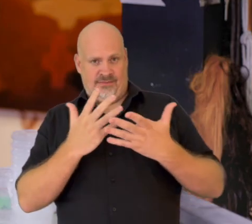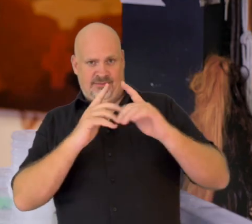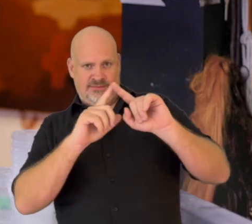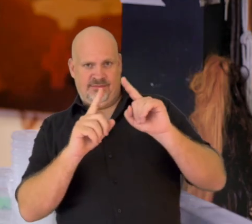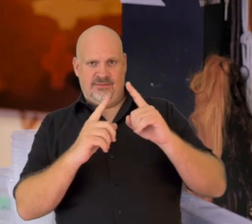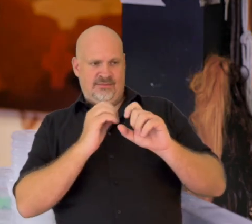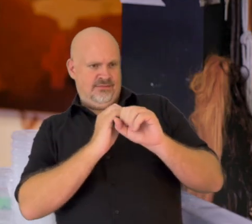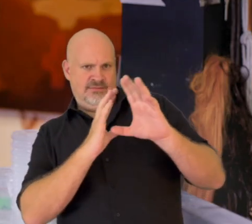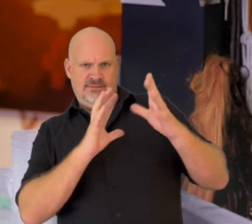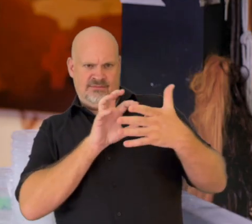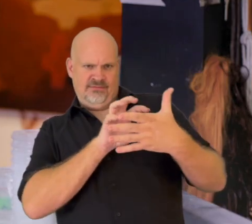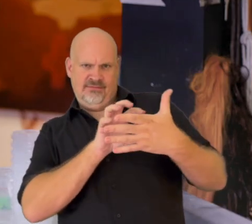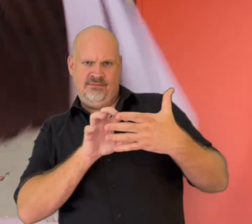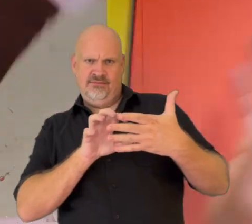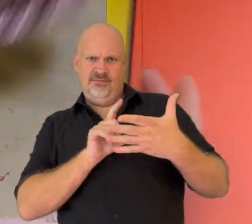although